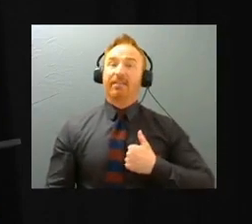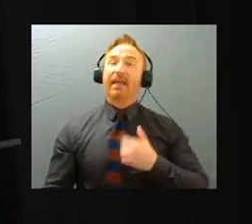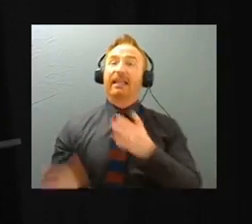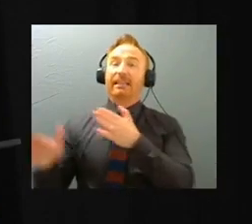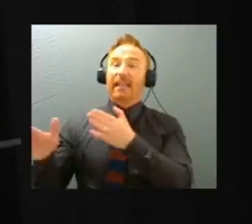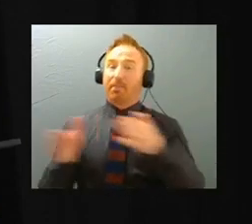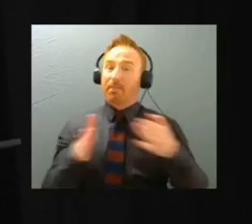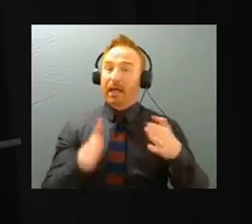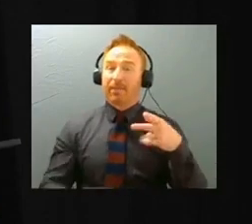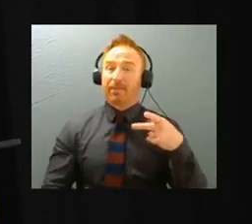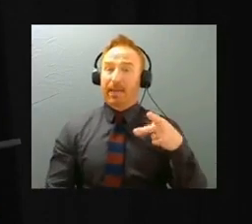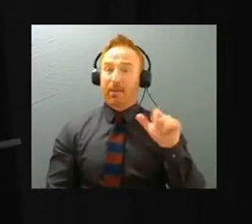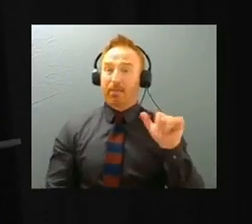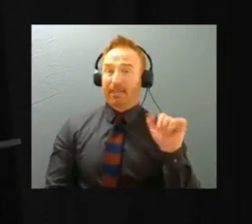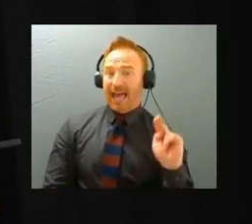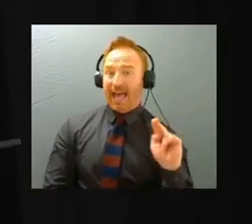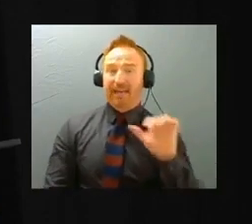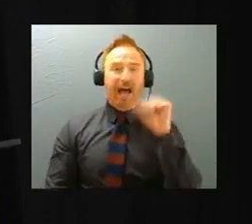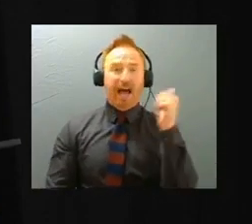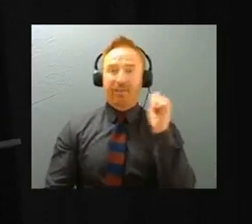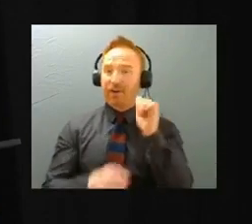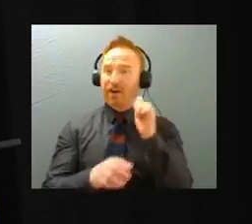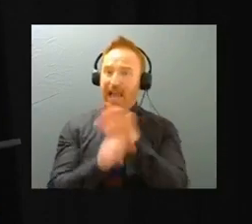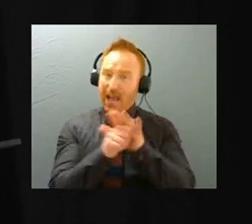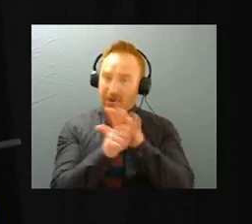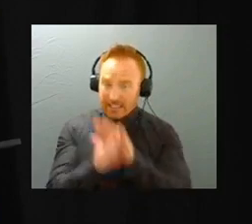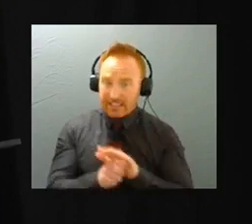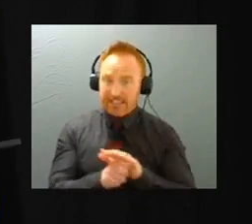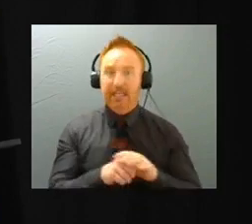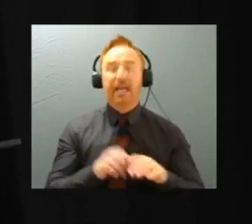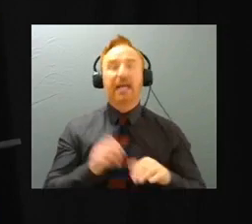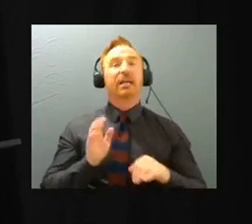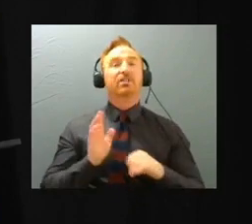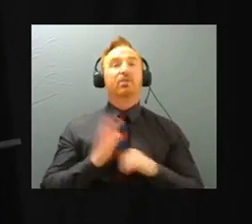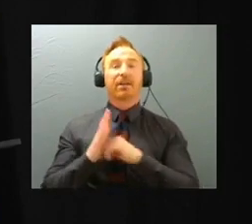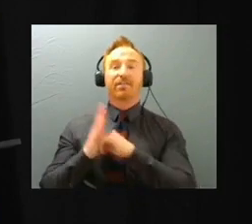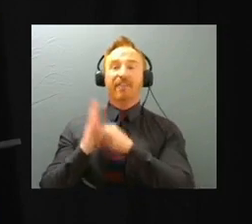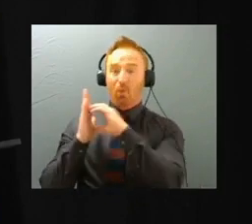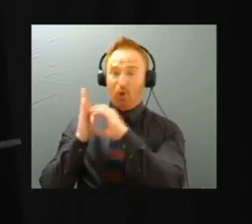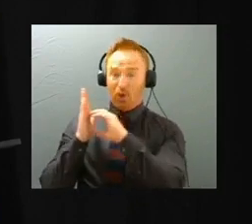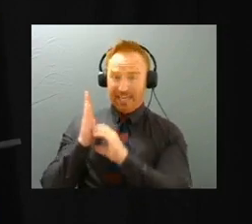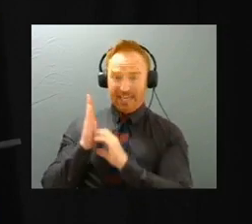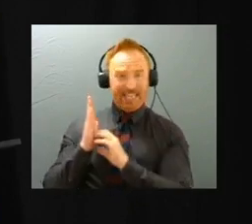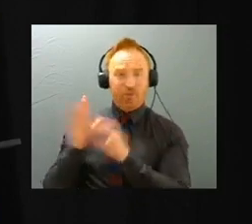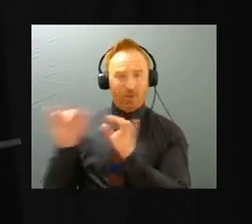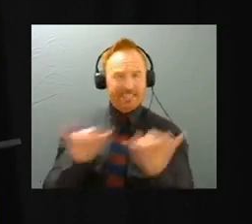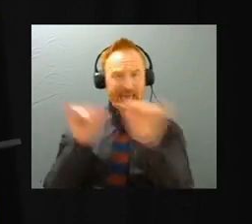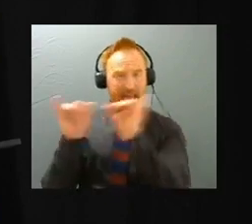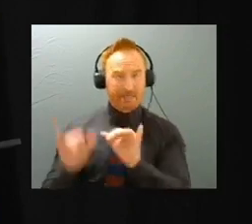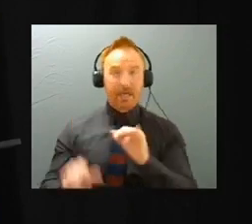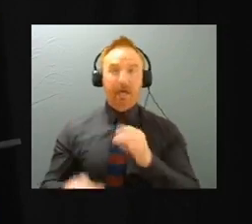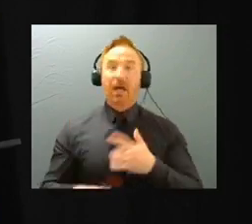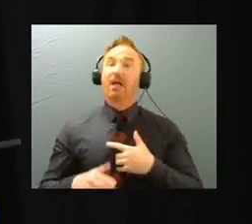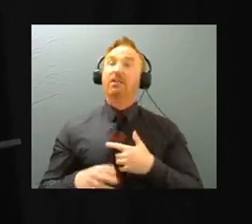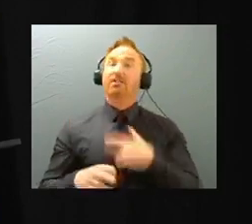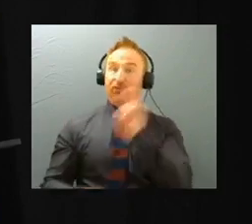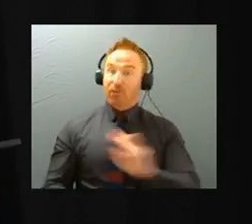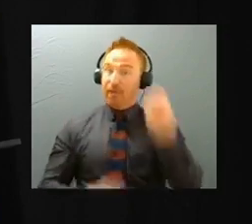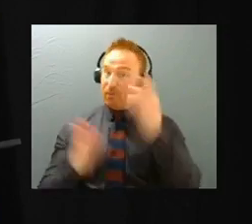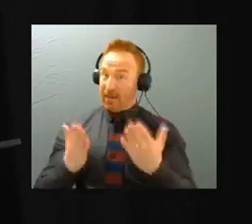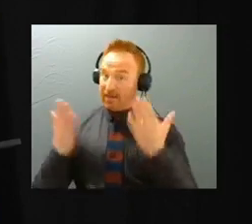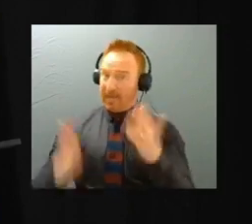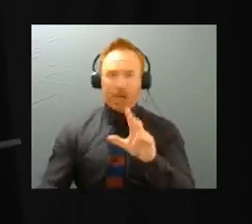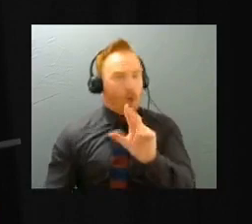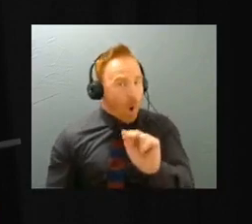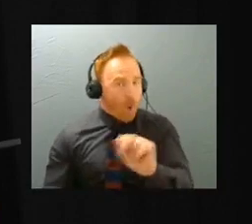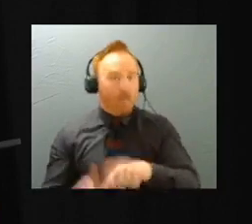the same wording of not recommended to travel right now, but if you do, 14 days isolation. That's a constant